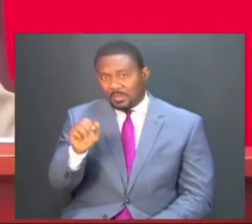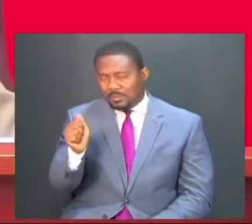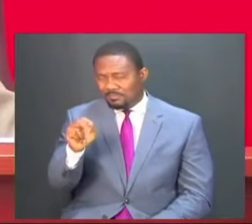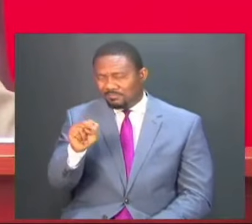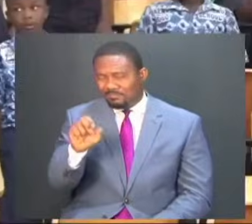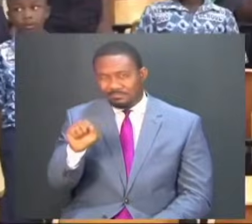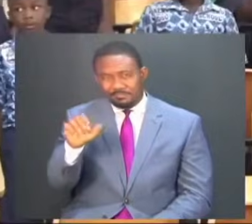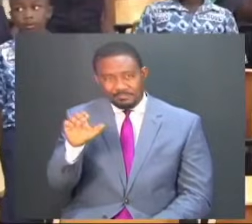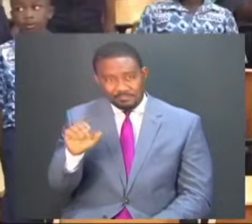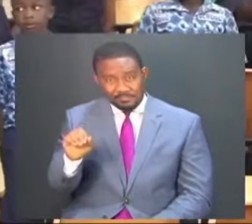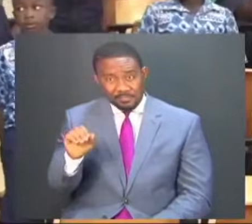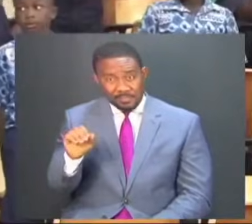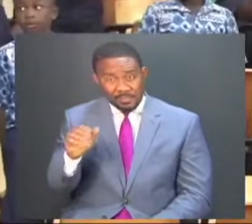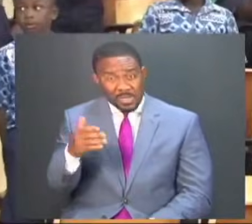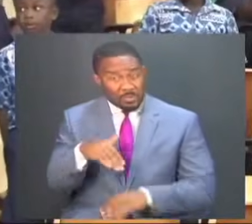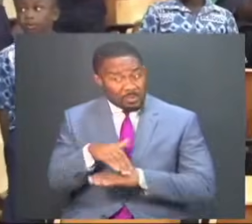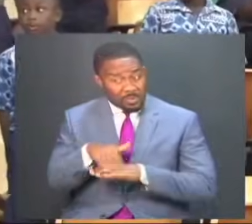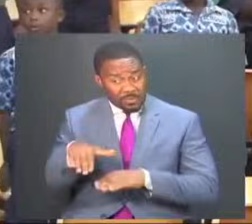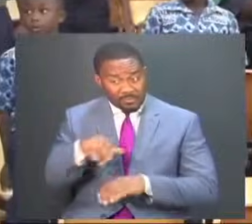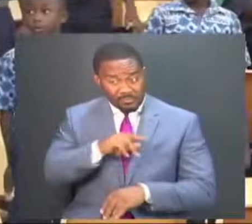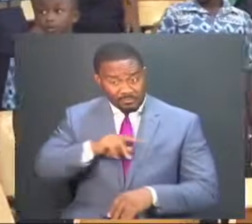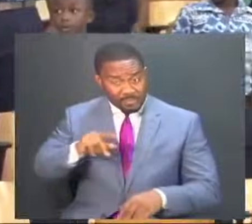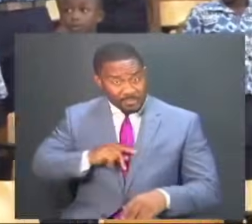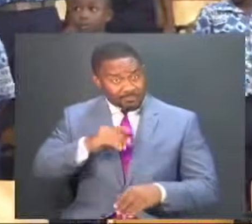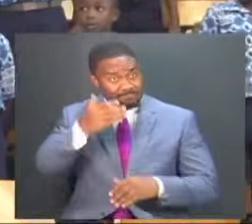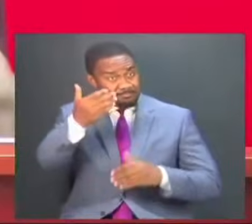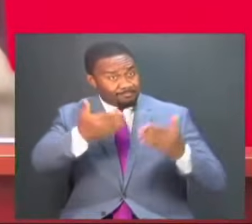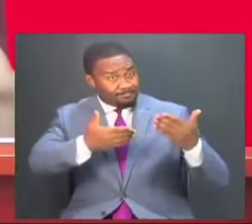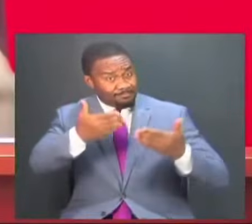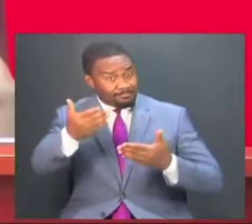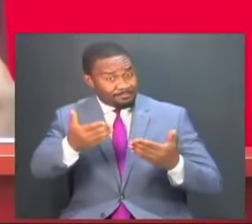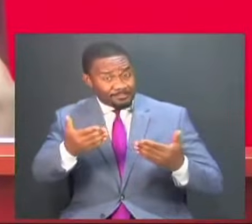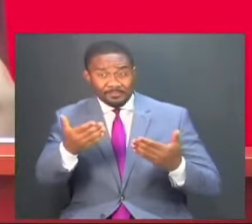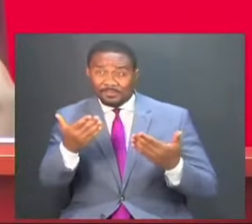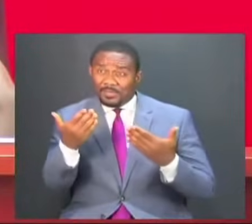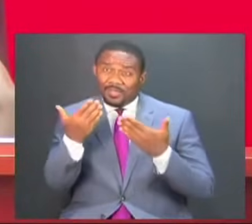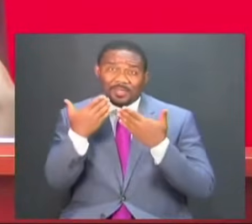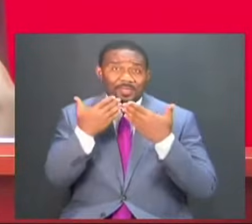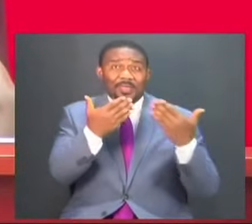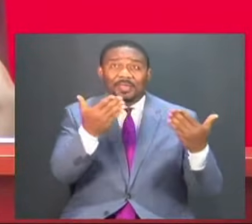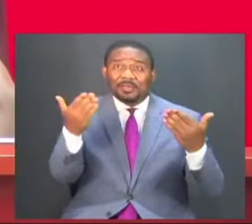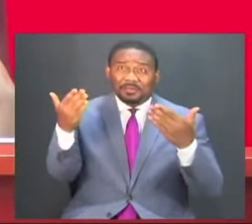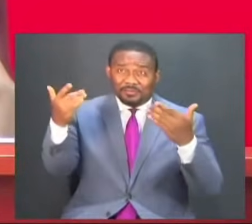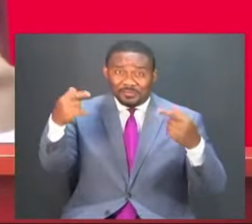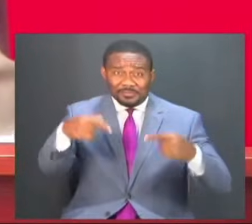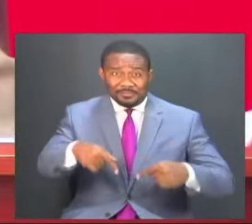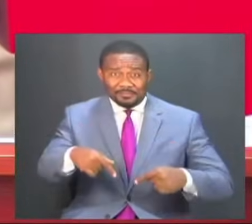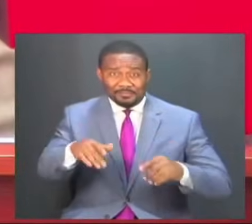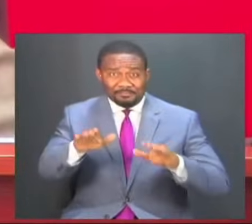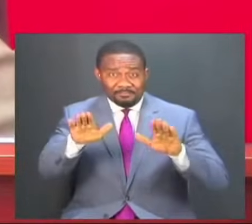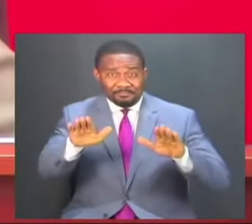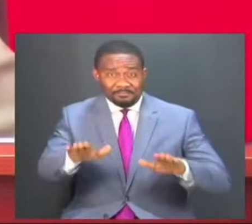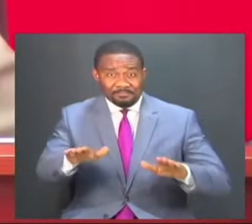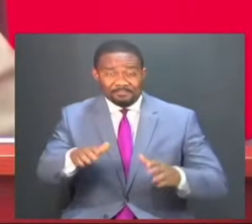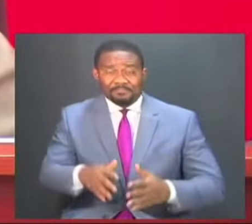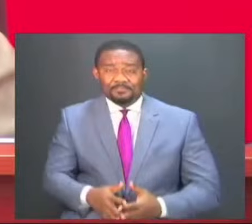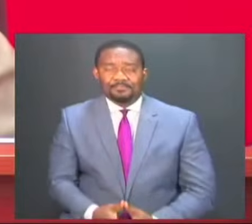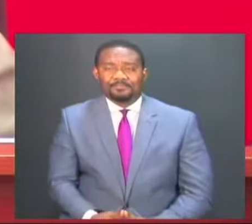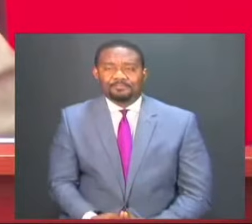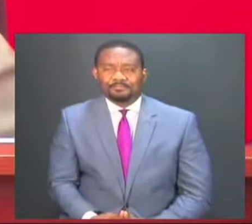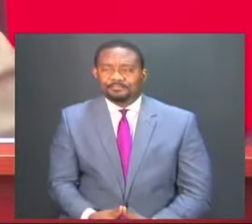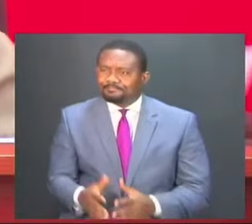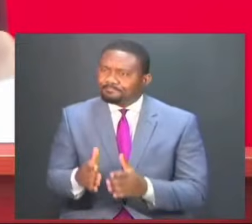have a fruitful stay. Thank you very much. You may resume your seats. Yes, Majority